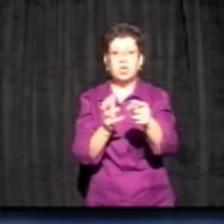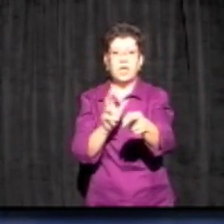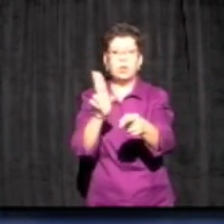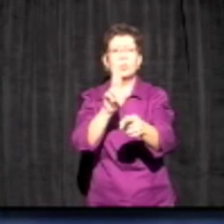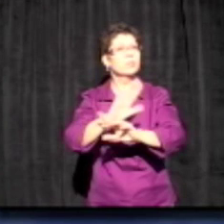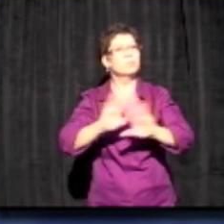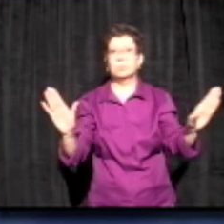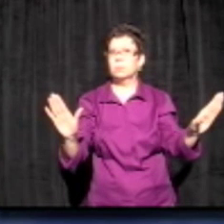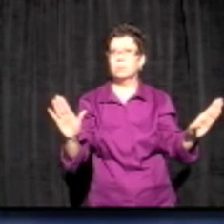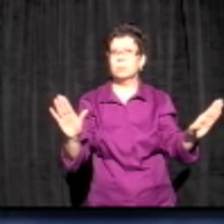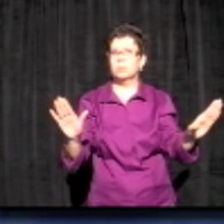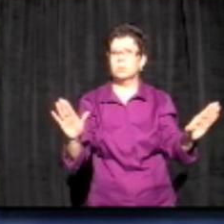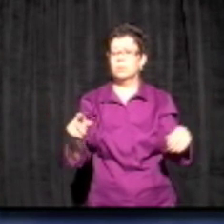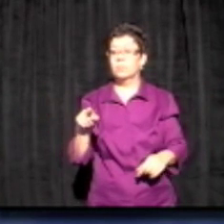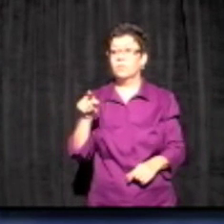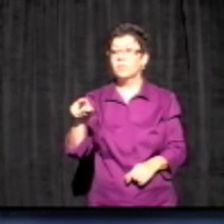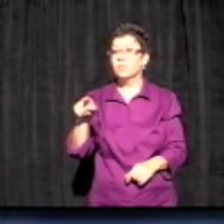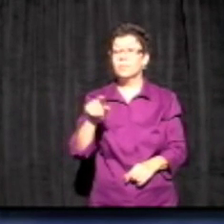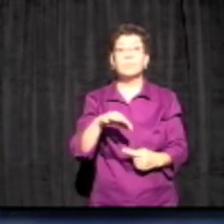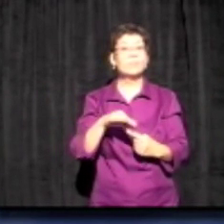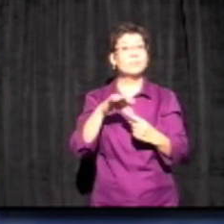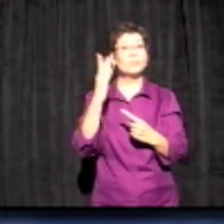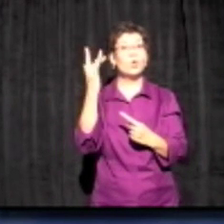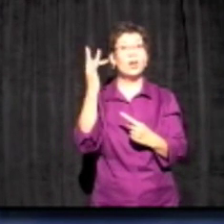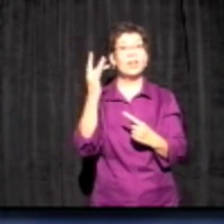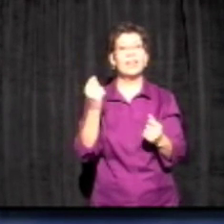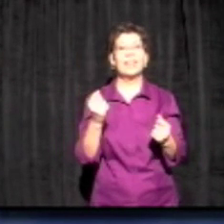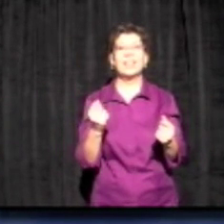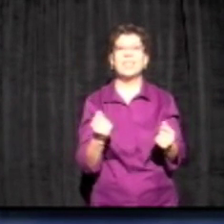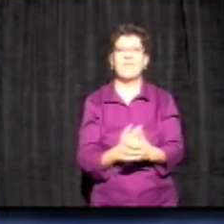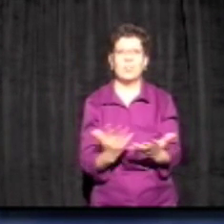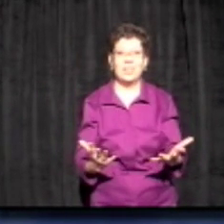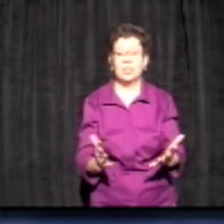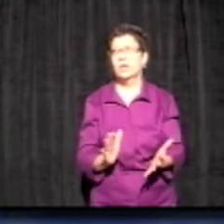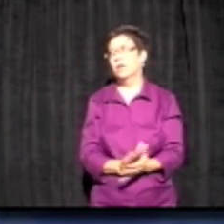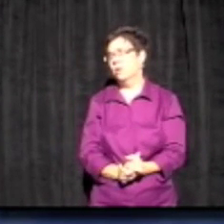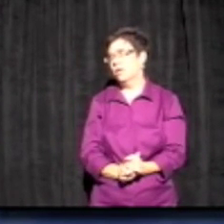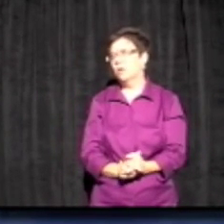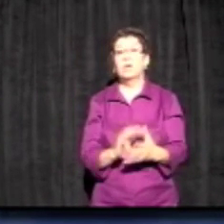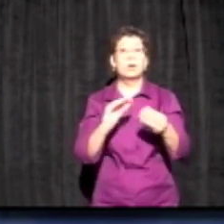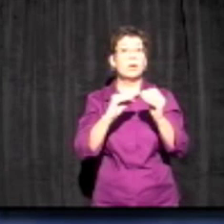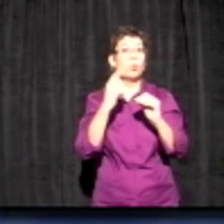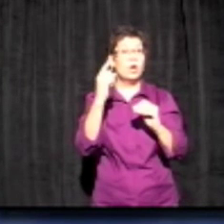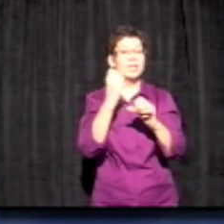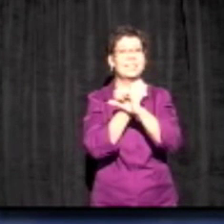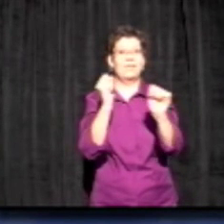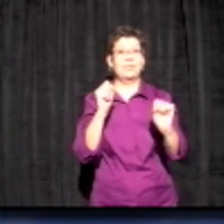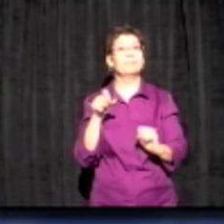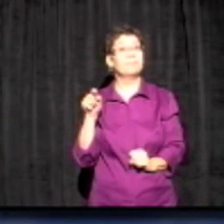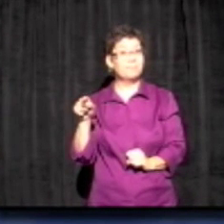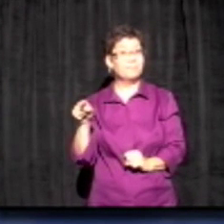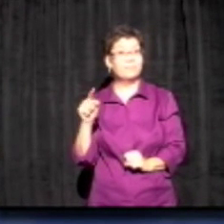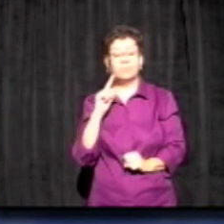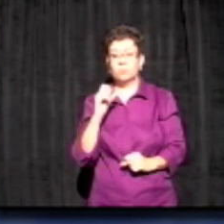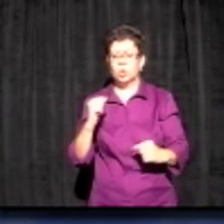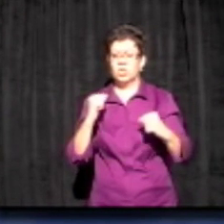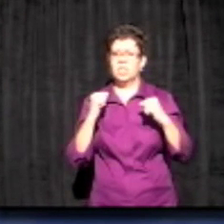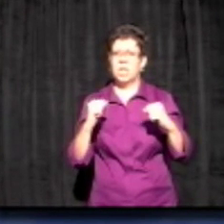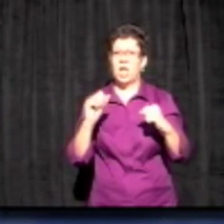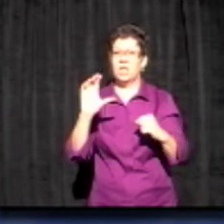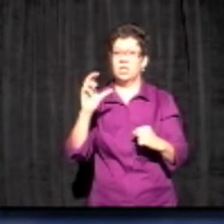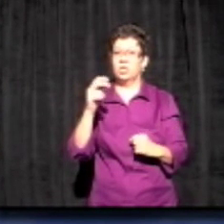special? Everything. Let's talk about safety. The MV-1 is built with a solid